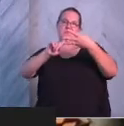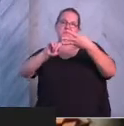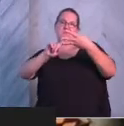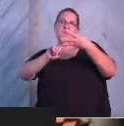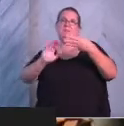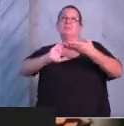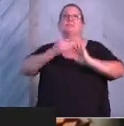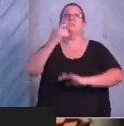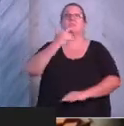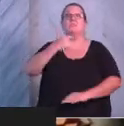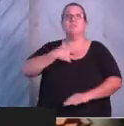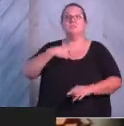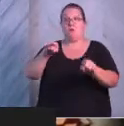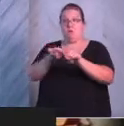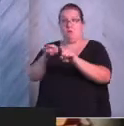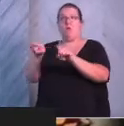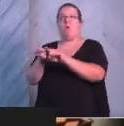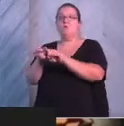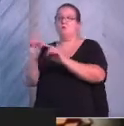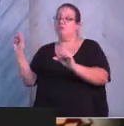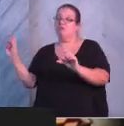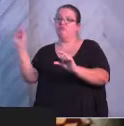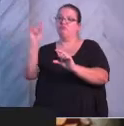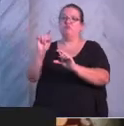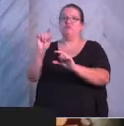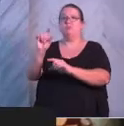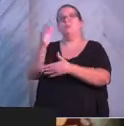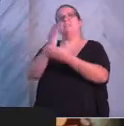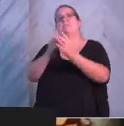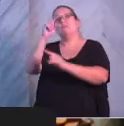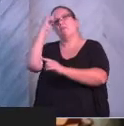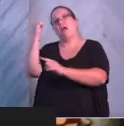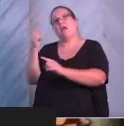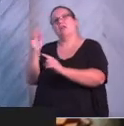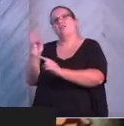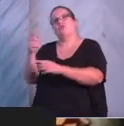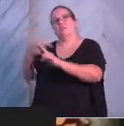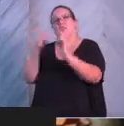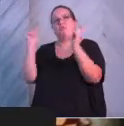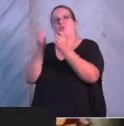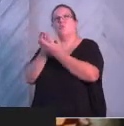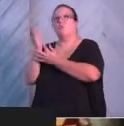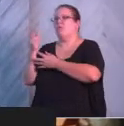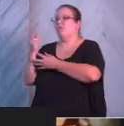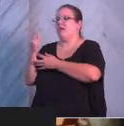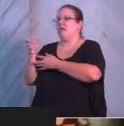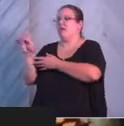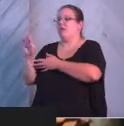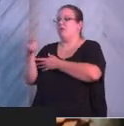of Kingston also partly funds the Black History Month celebration through its Heritage Fund.